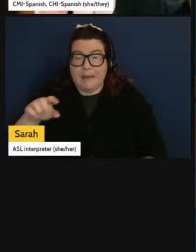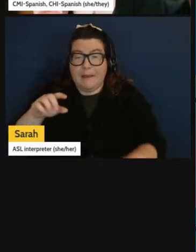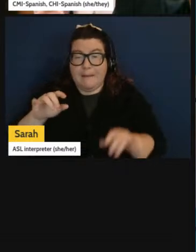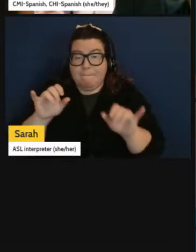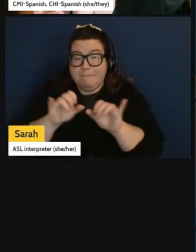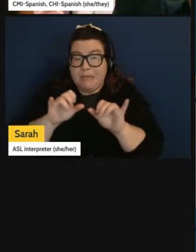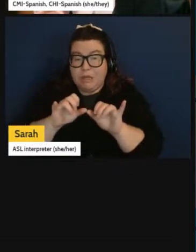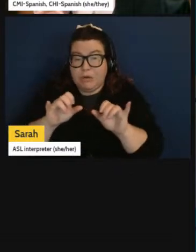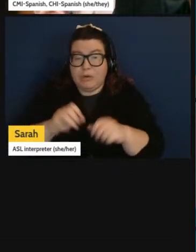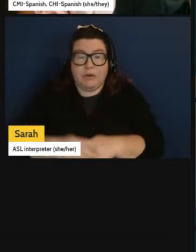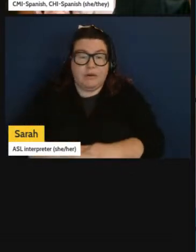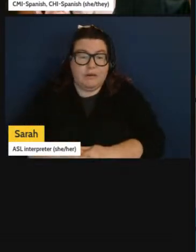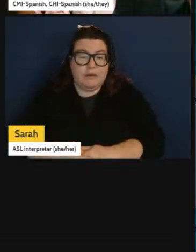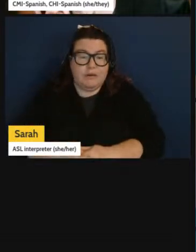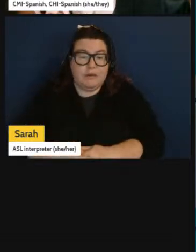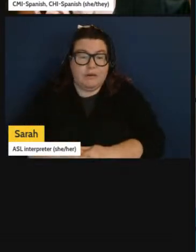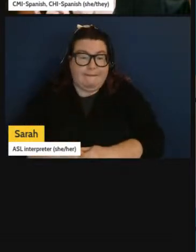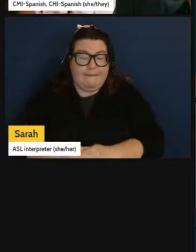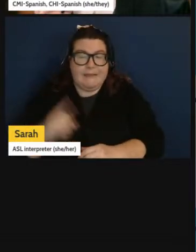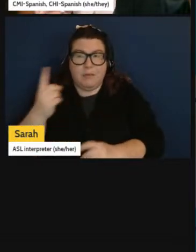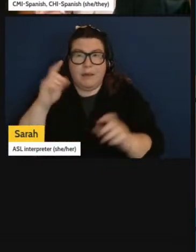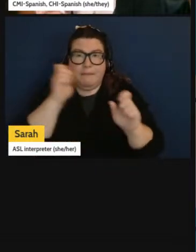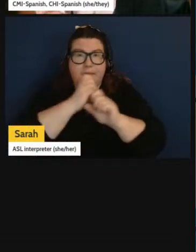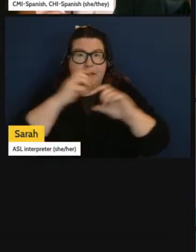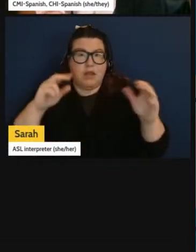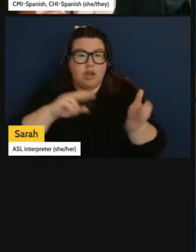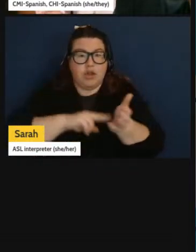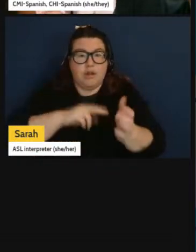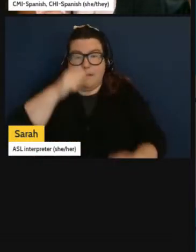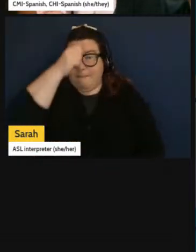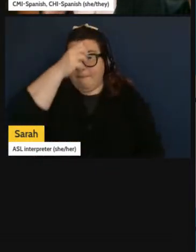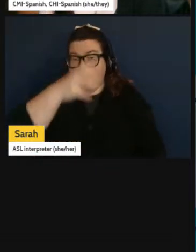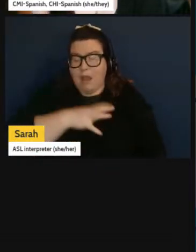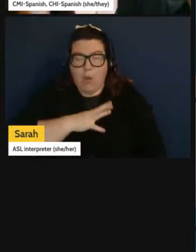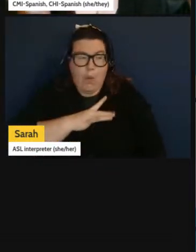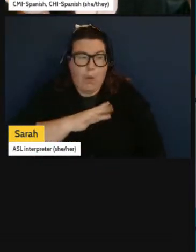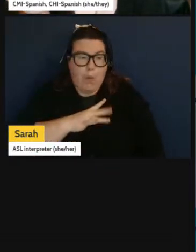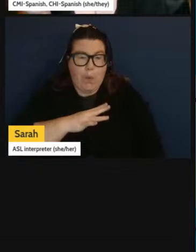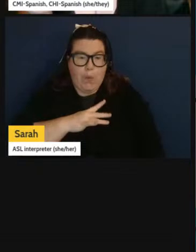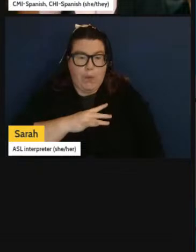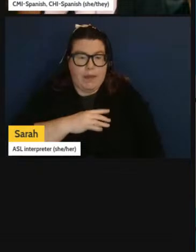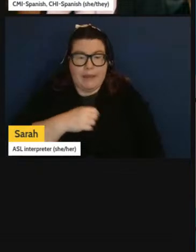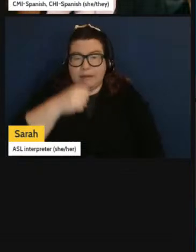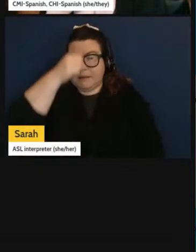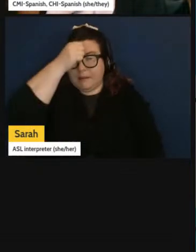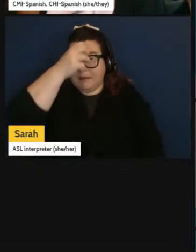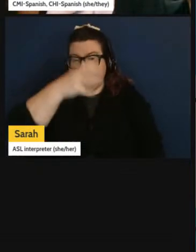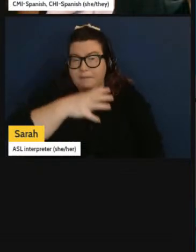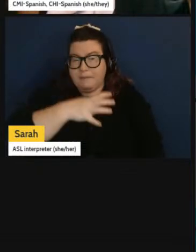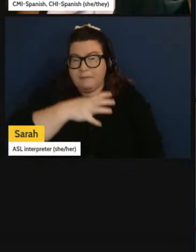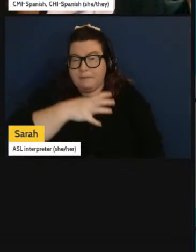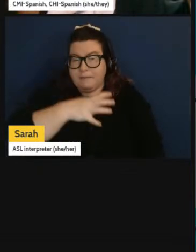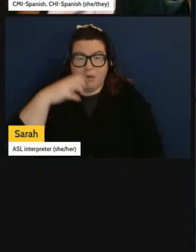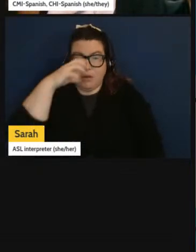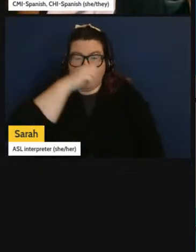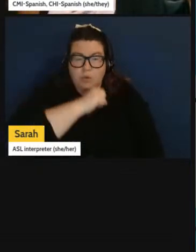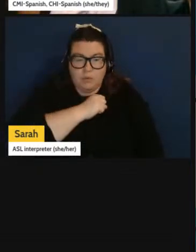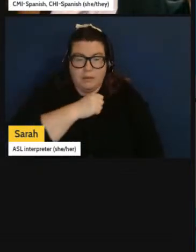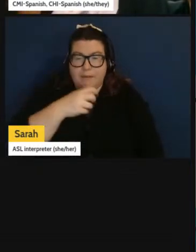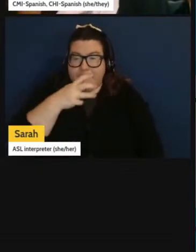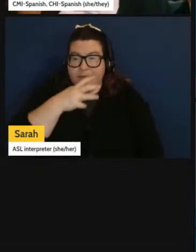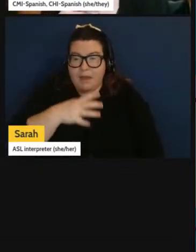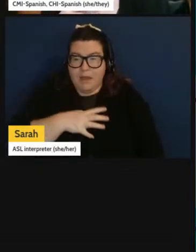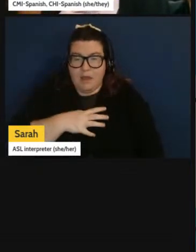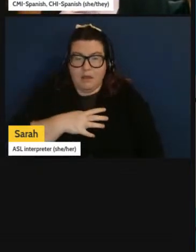Ooh, someone imagined the nurse as a male. Okay, so a man, I'm assuming. Okay, woman, man.